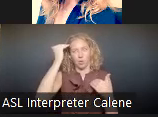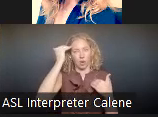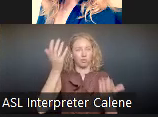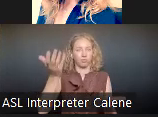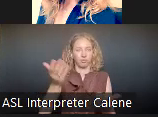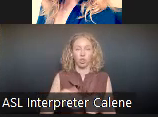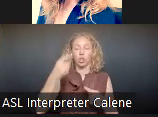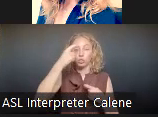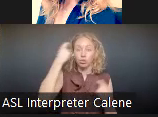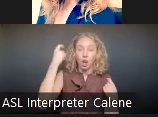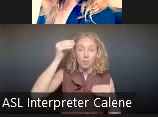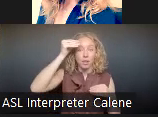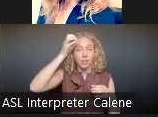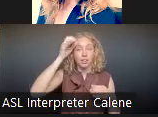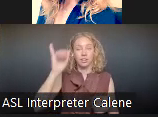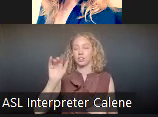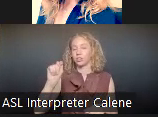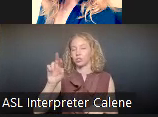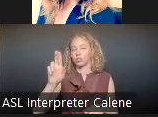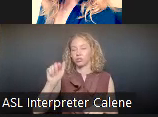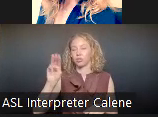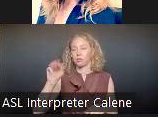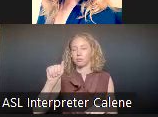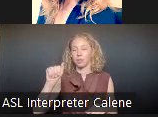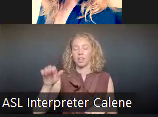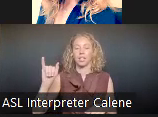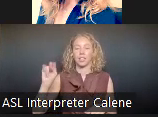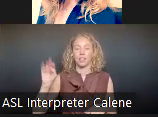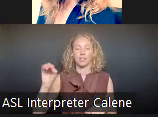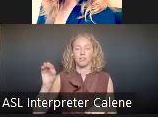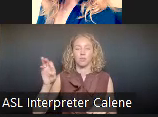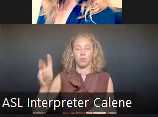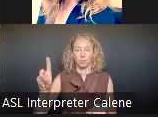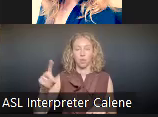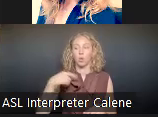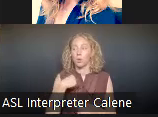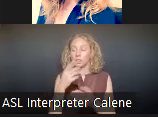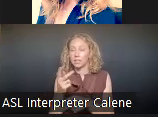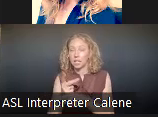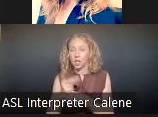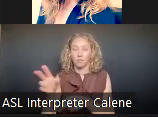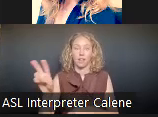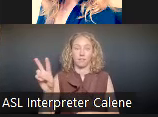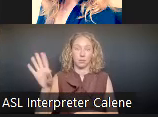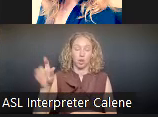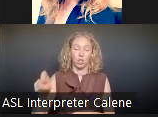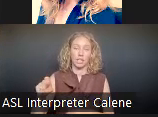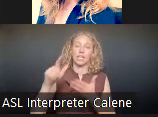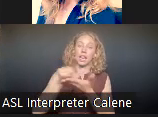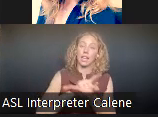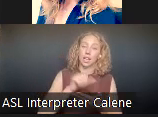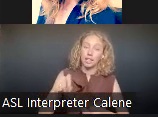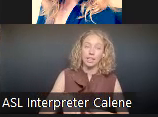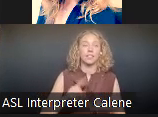what trauma informed means. We're looking at just attending to the victim's needs, whether that's legal, emotional,